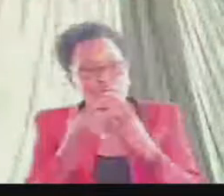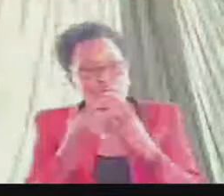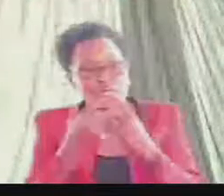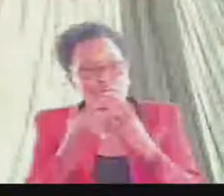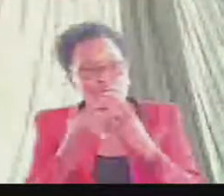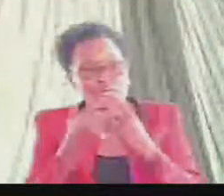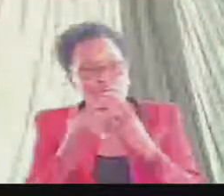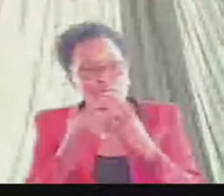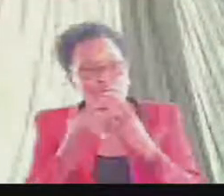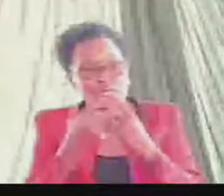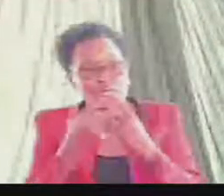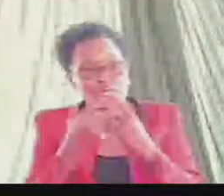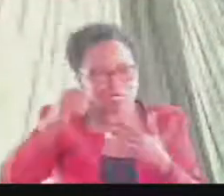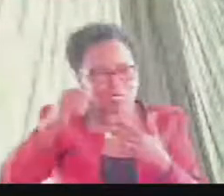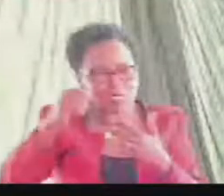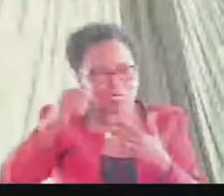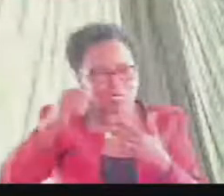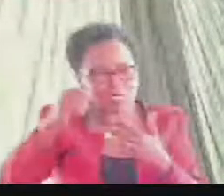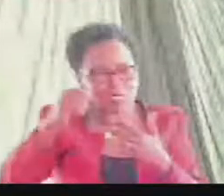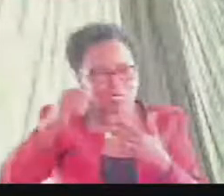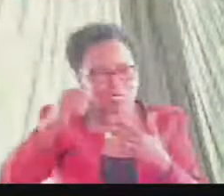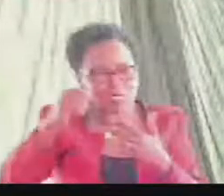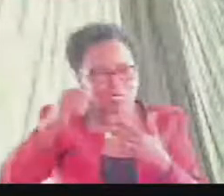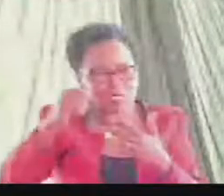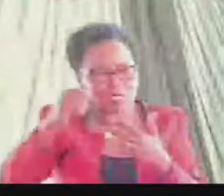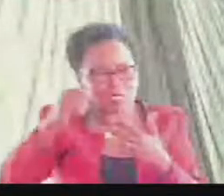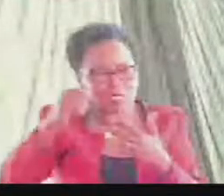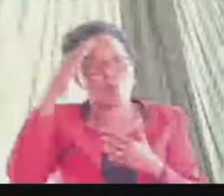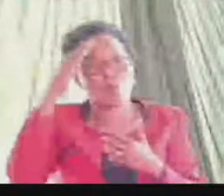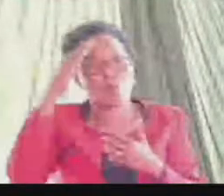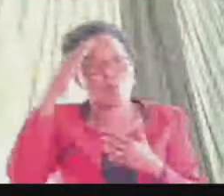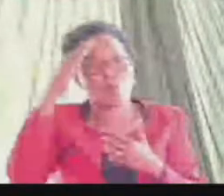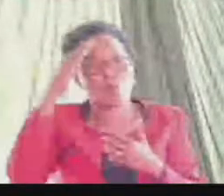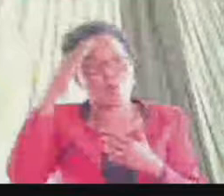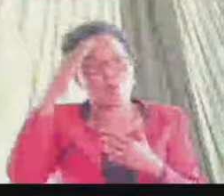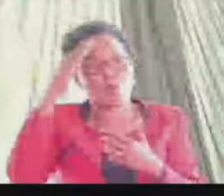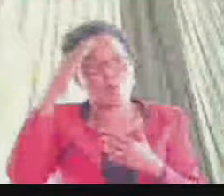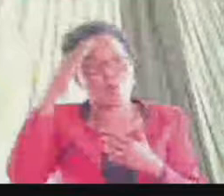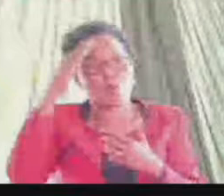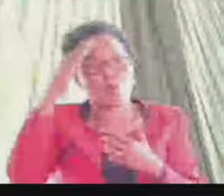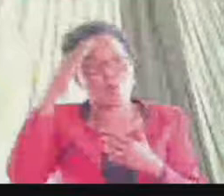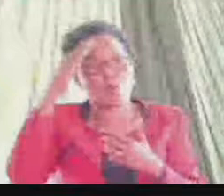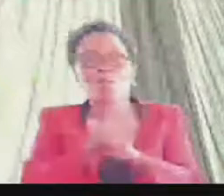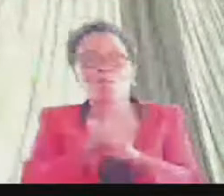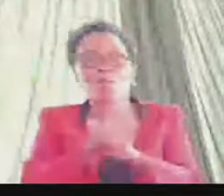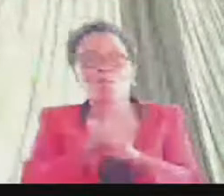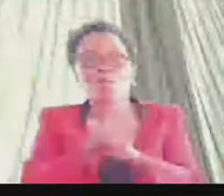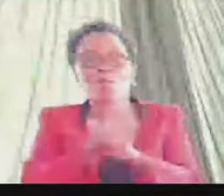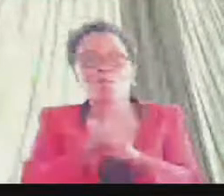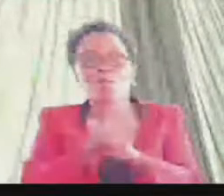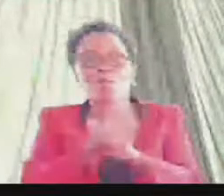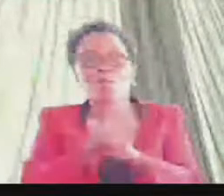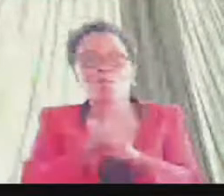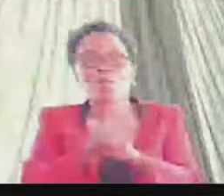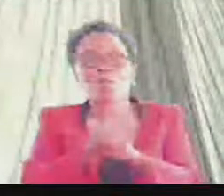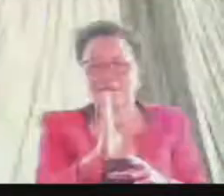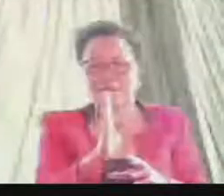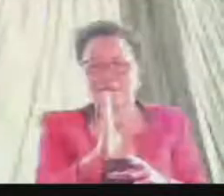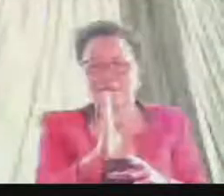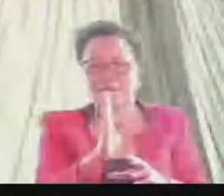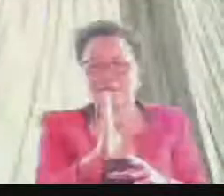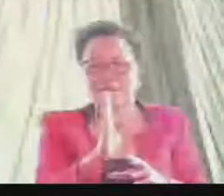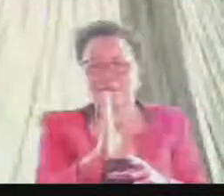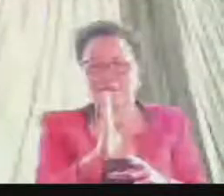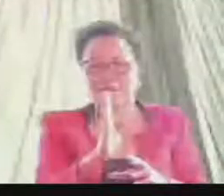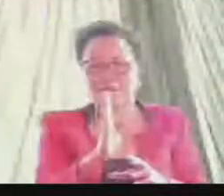her to know, that actually you are underperforming and you came here on the promise that you want this job,